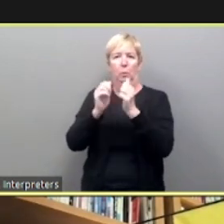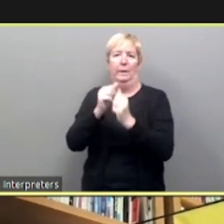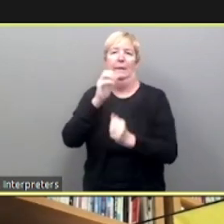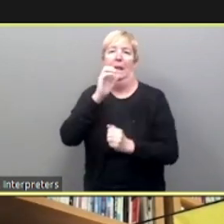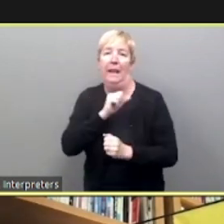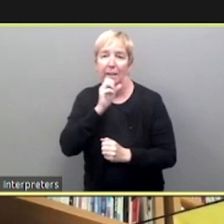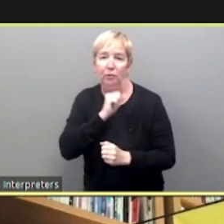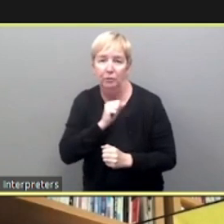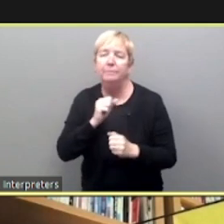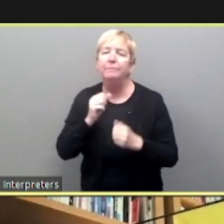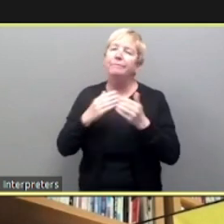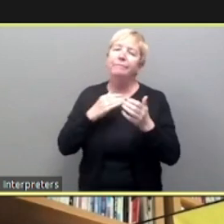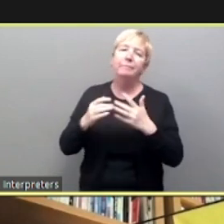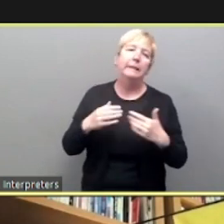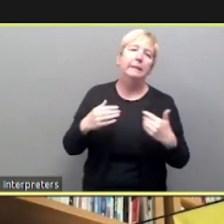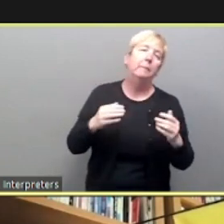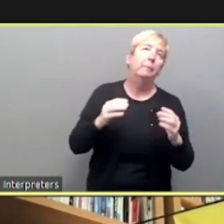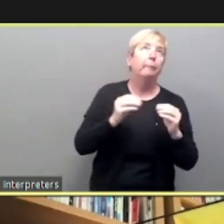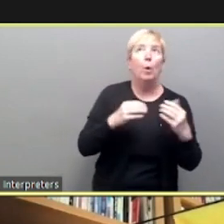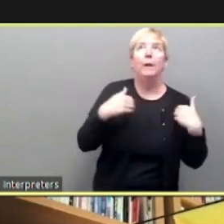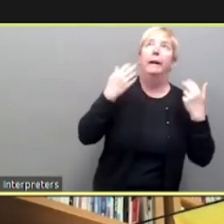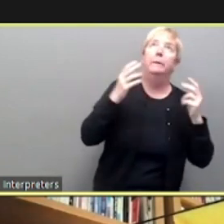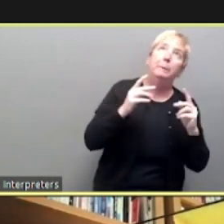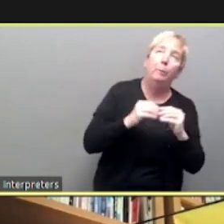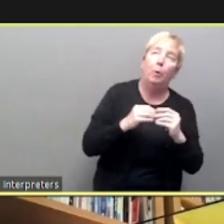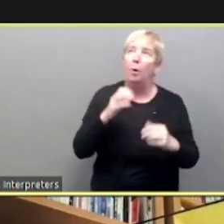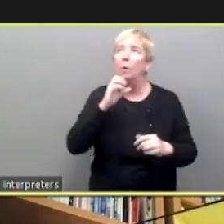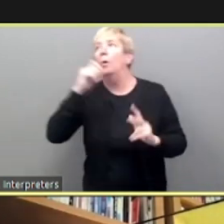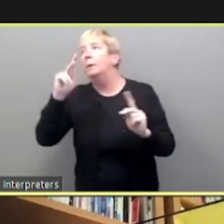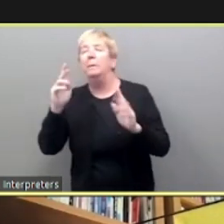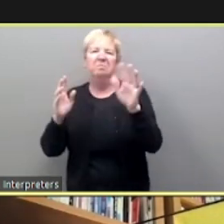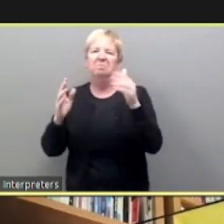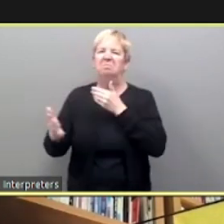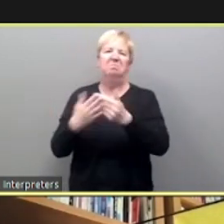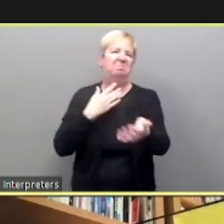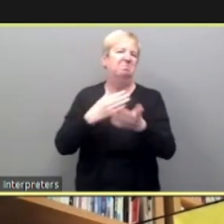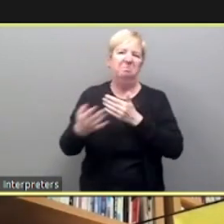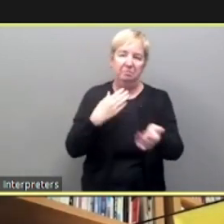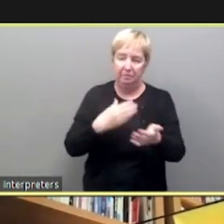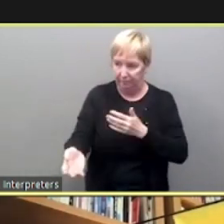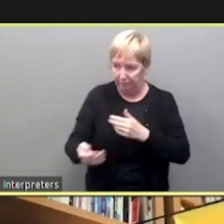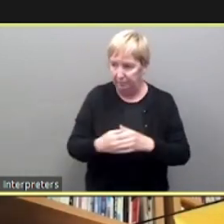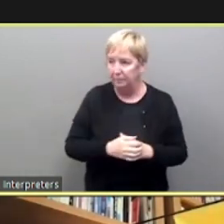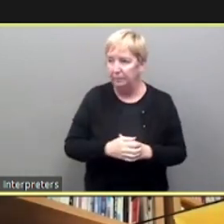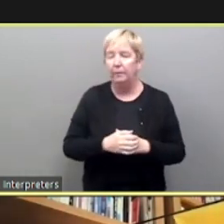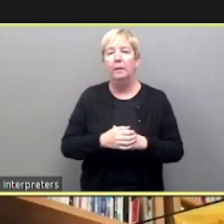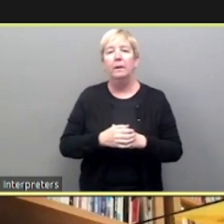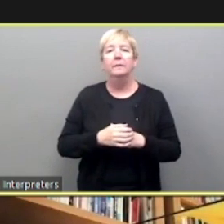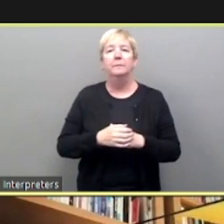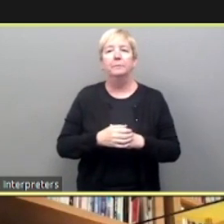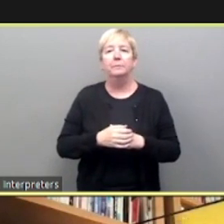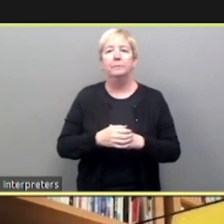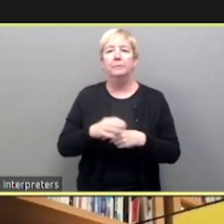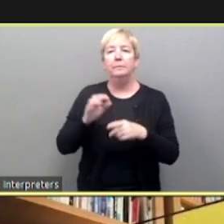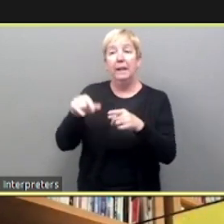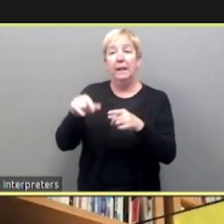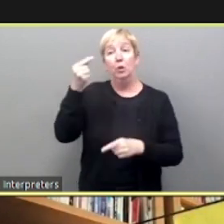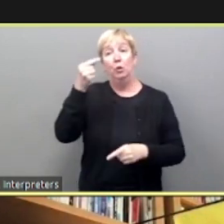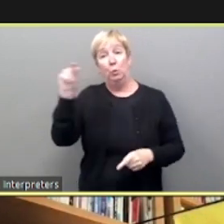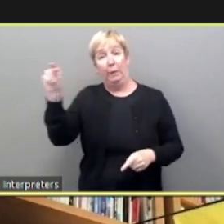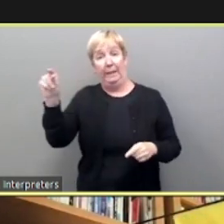old people or young people at a given point in time. And you can see the green line is